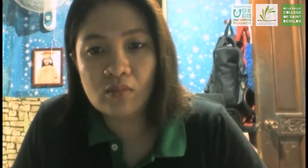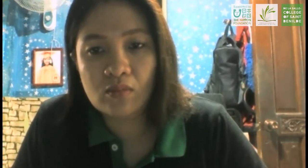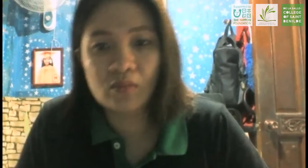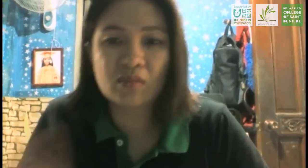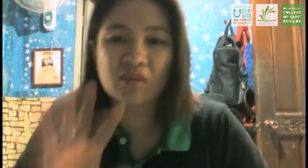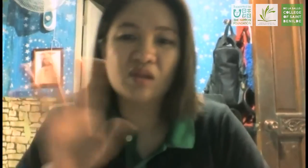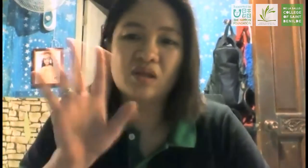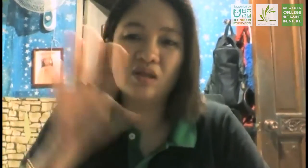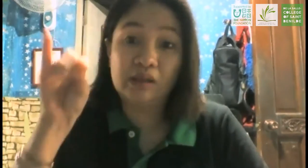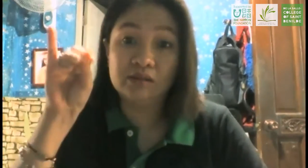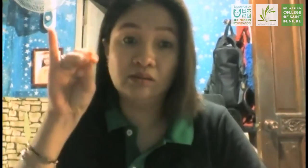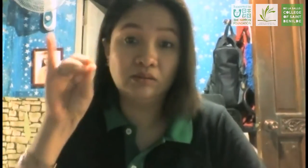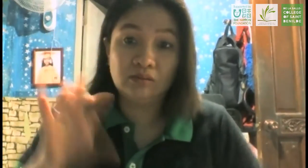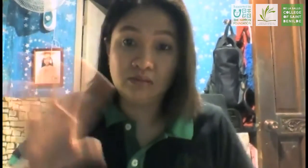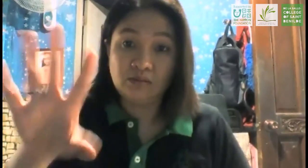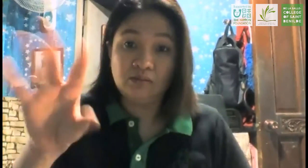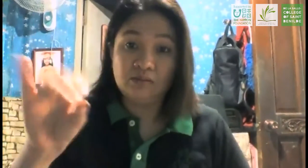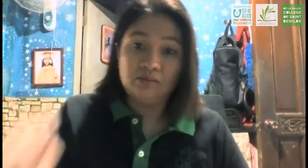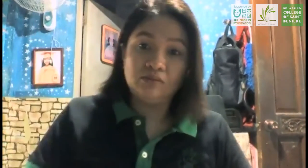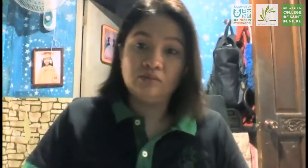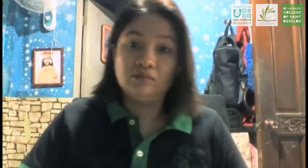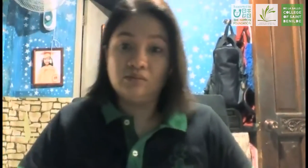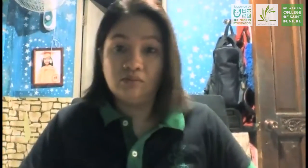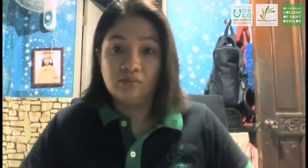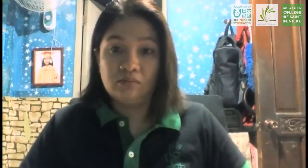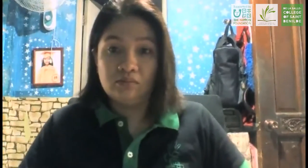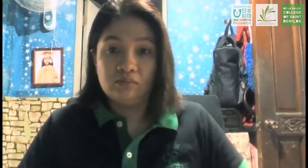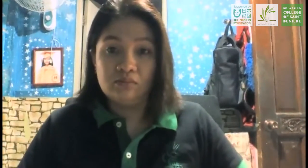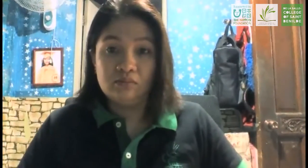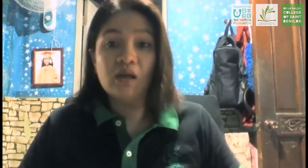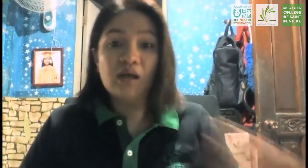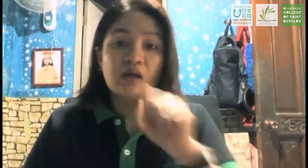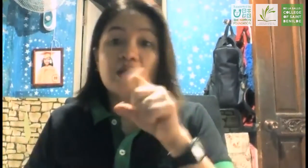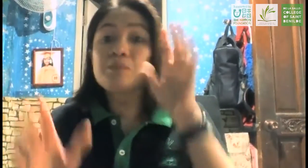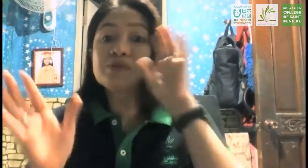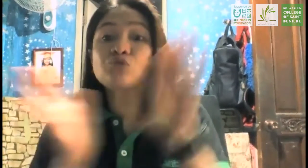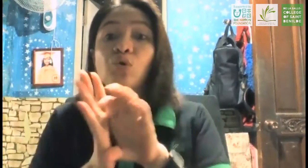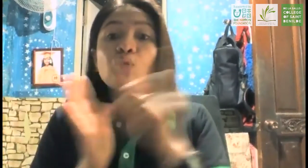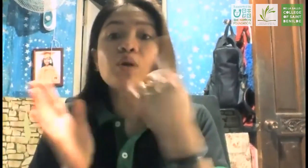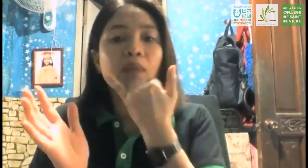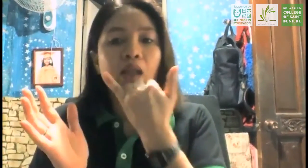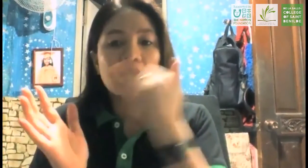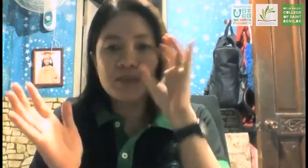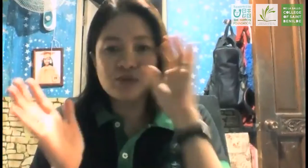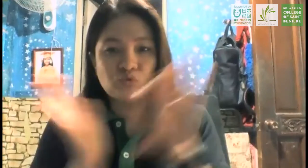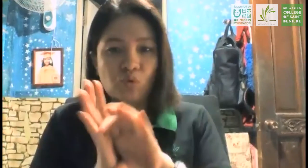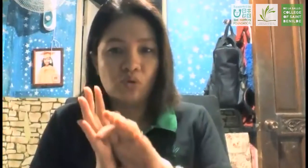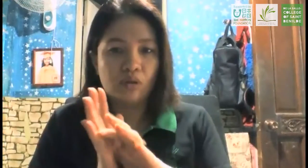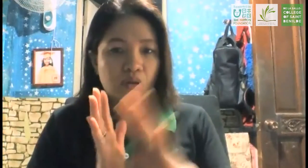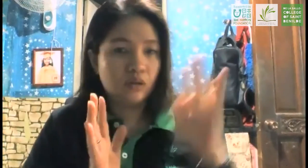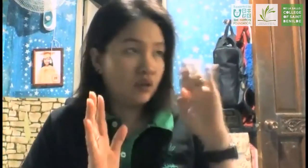have the constant eye gaze at the person, the direction, and then have the